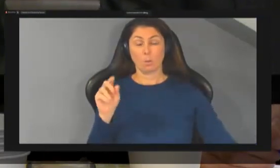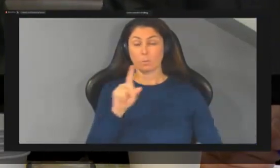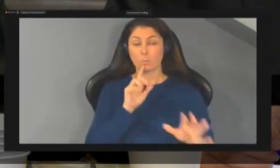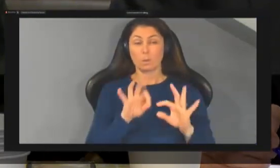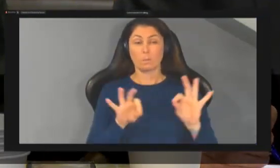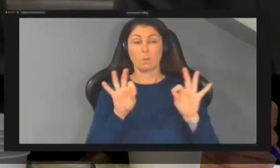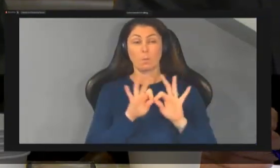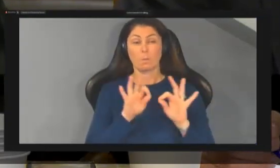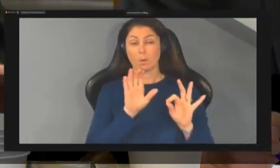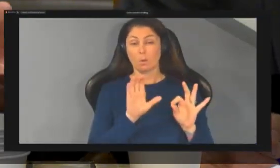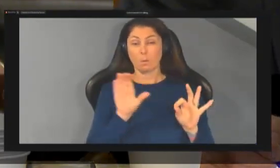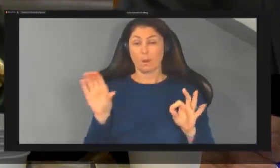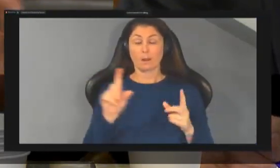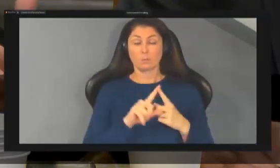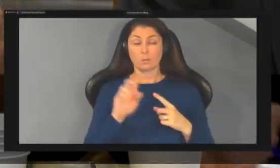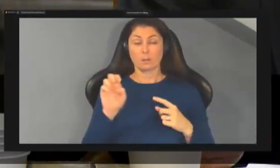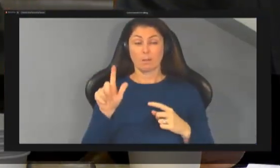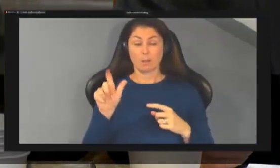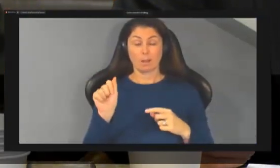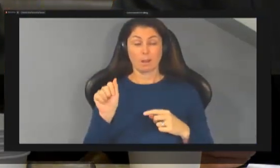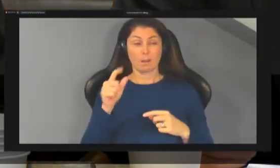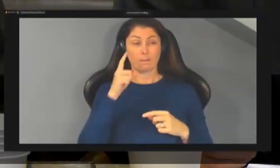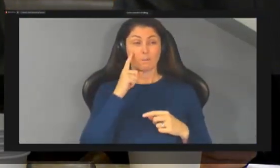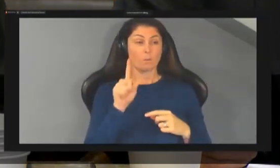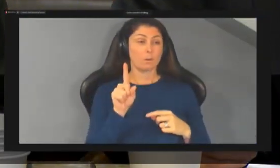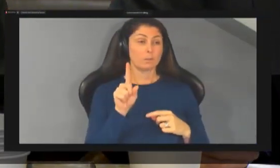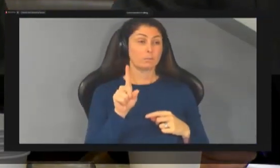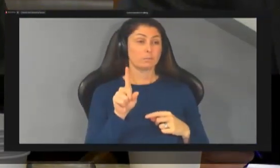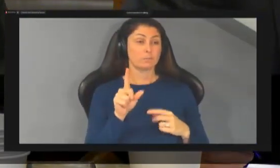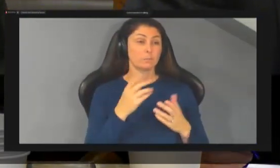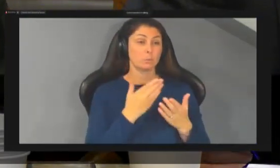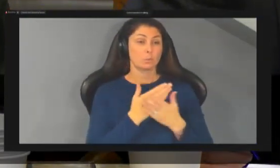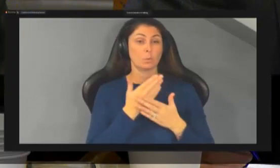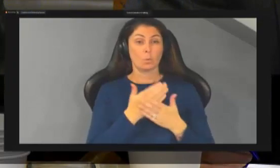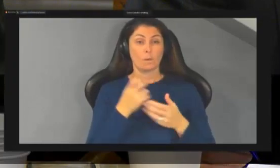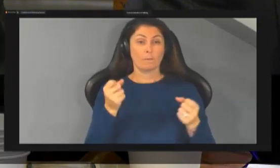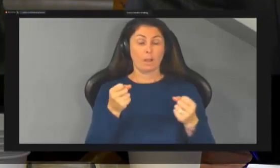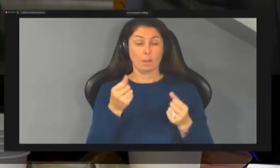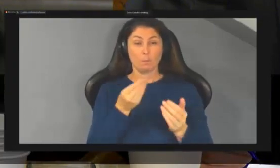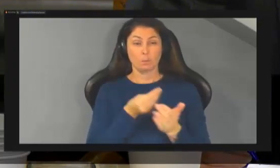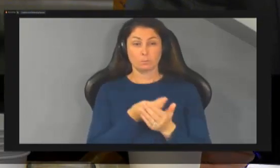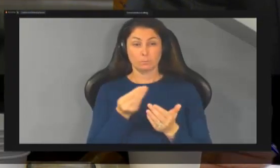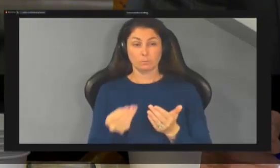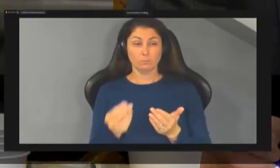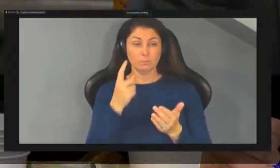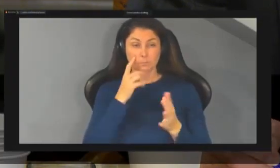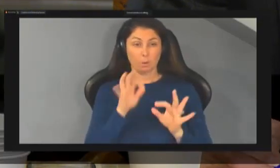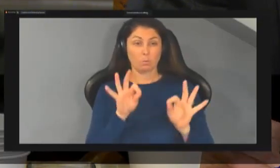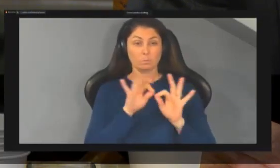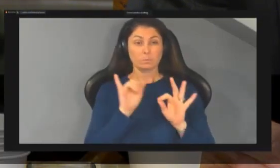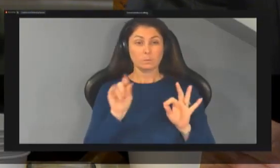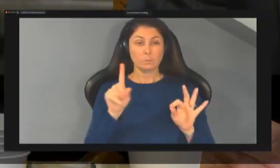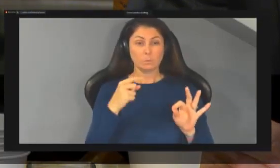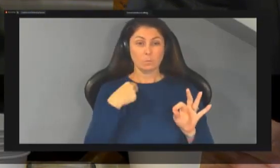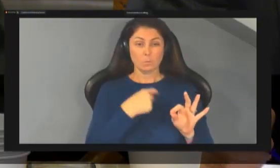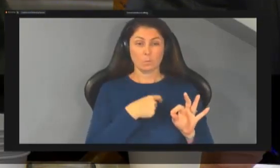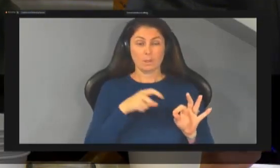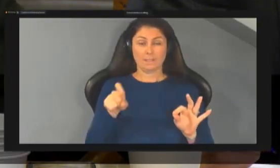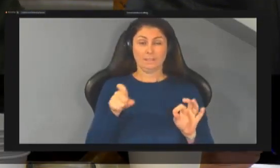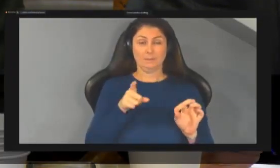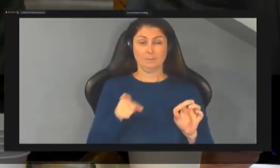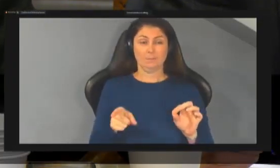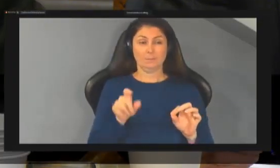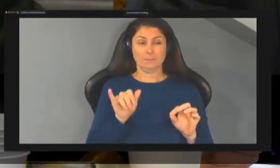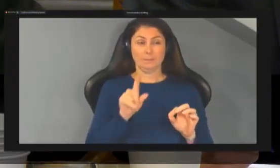go back to the ELA for new vehicle purchases, because ultimately that's where we need to be. This is just really